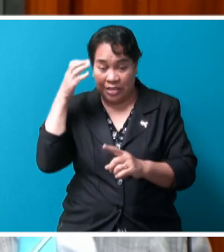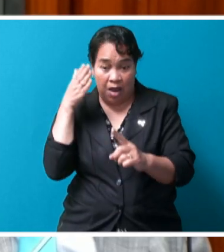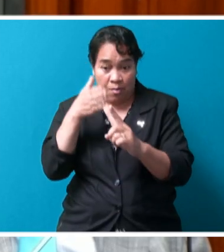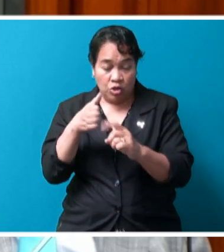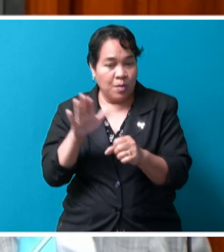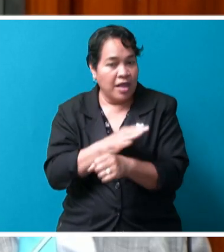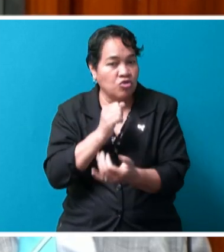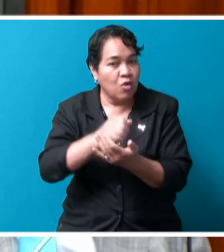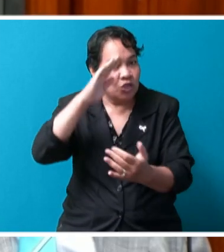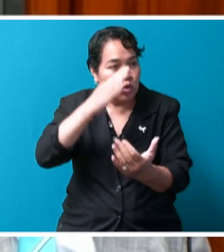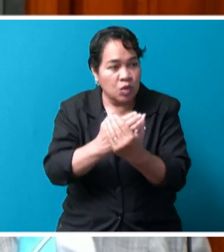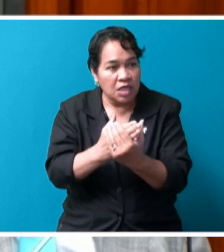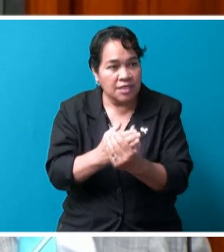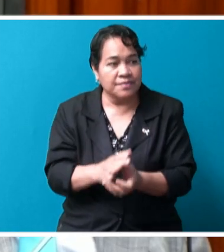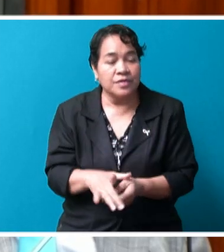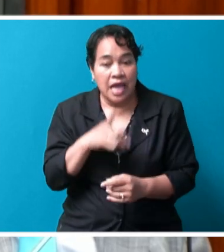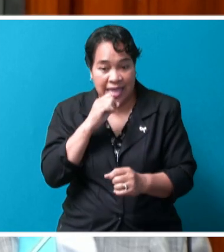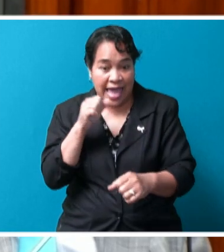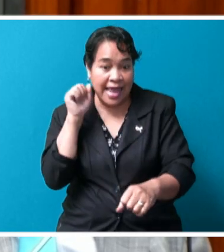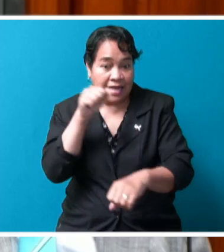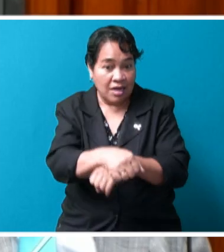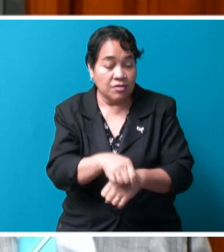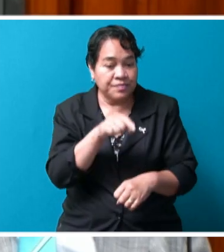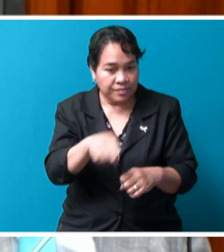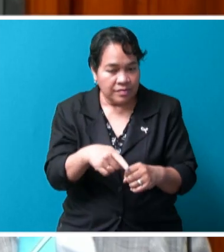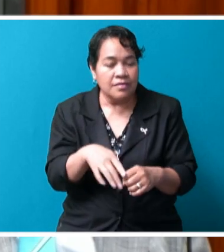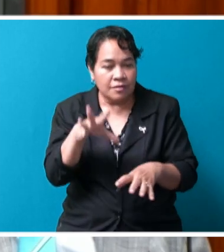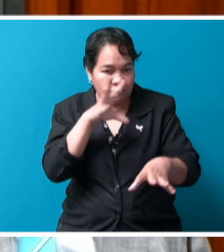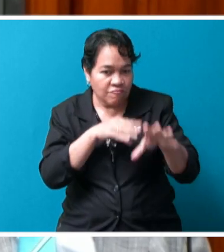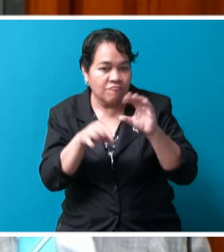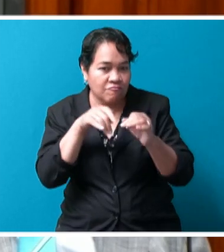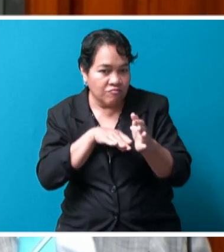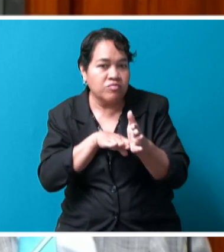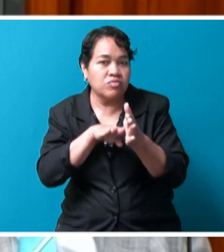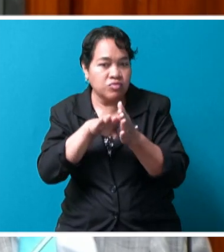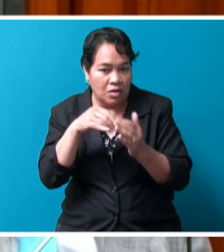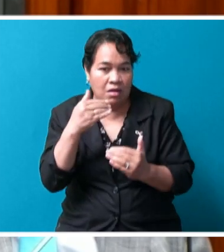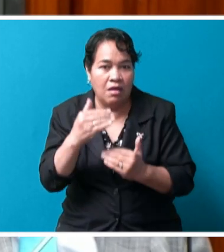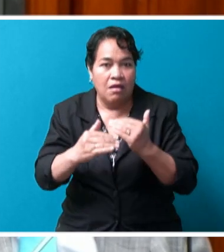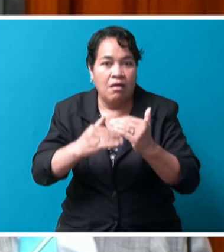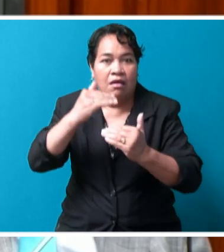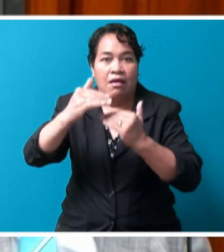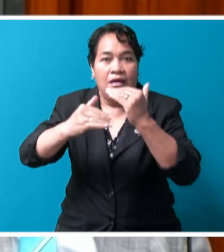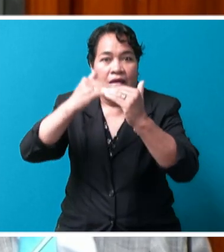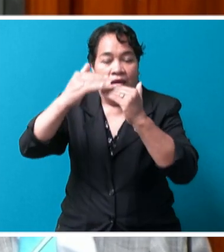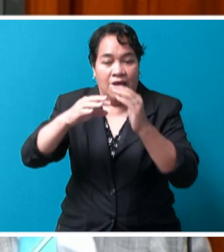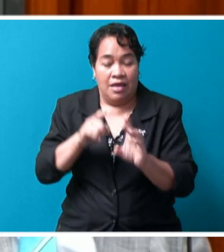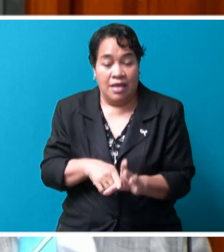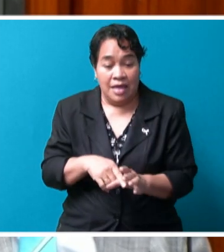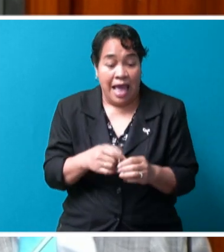students encounter HIV education progressively throughout their schooling years, beginning with basic